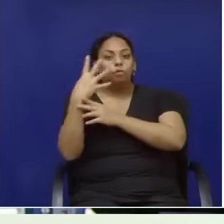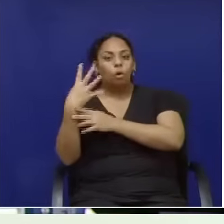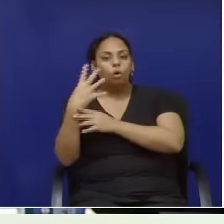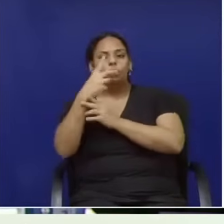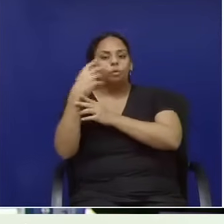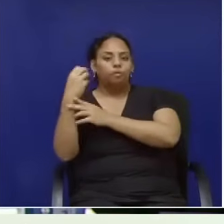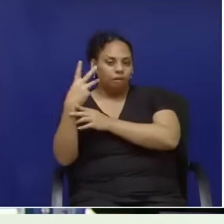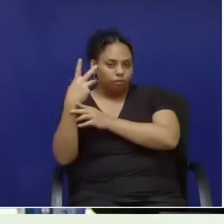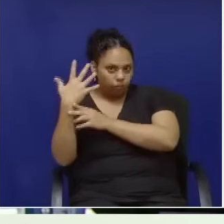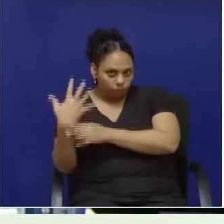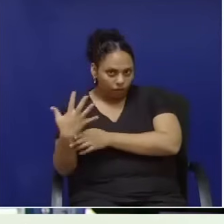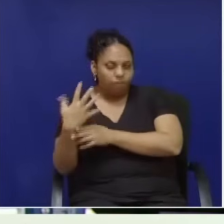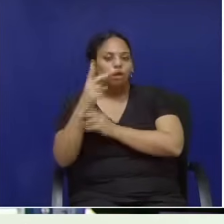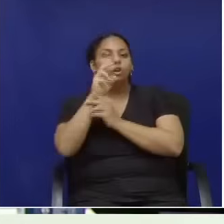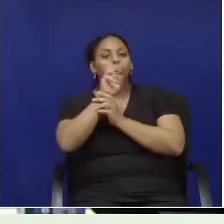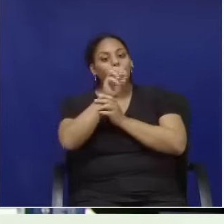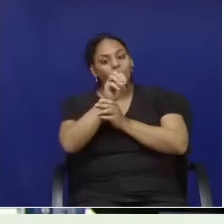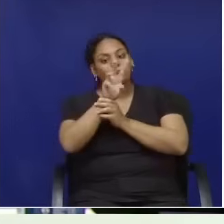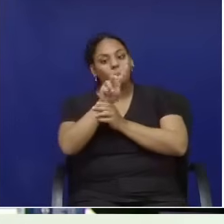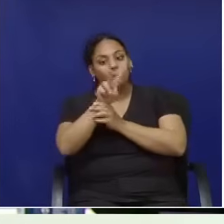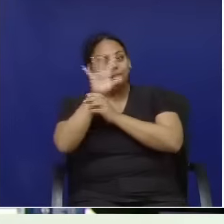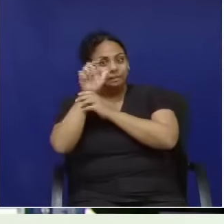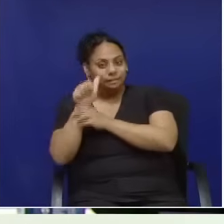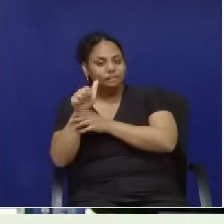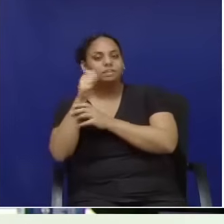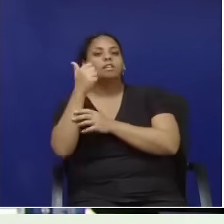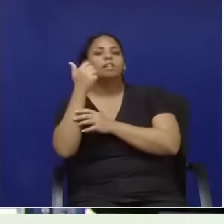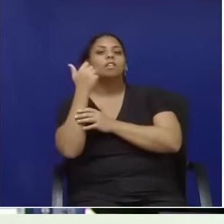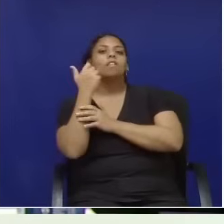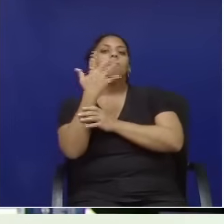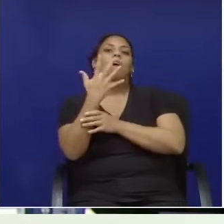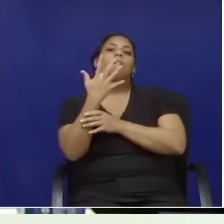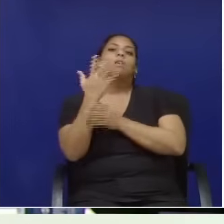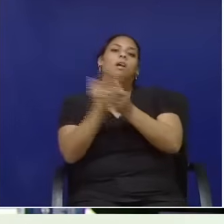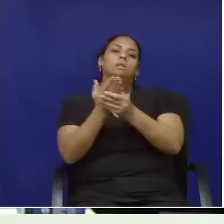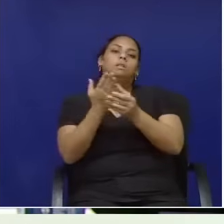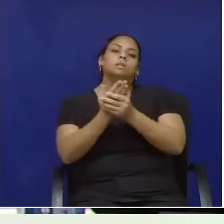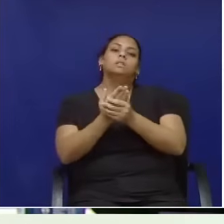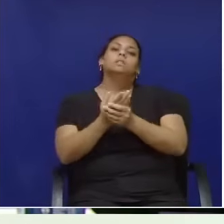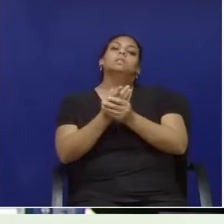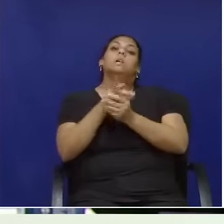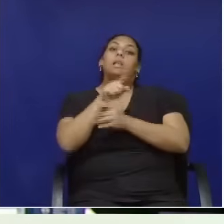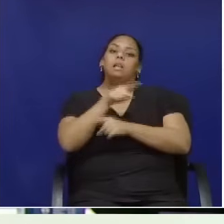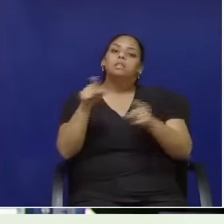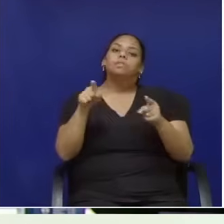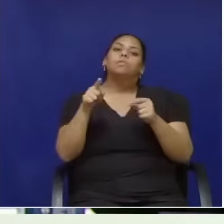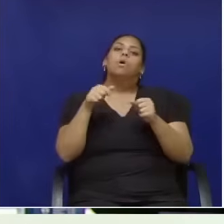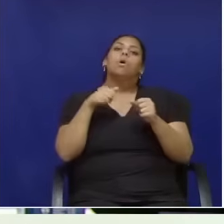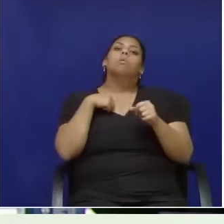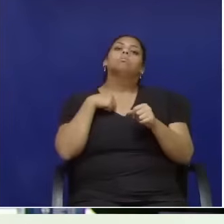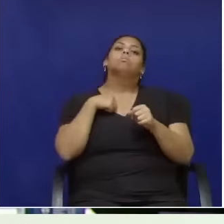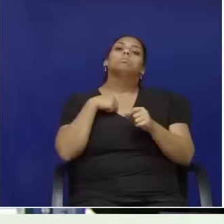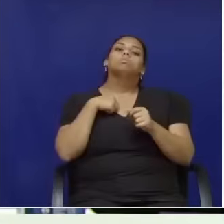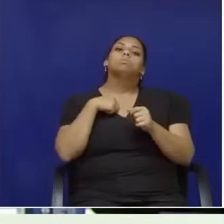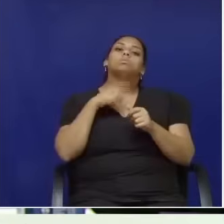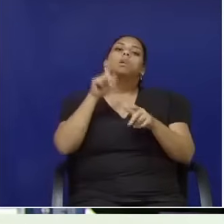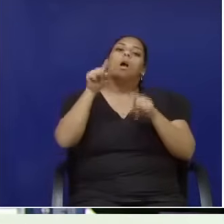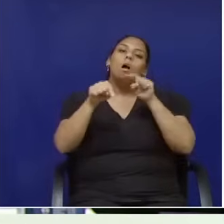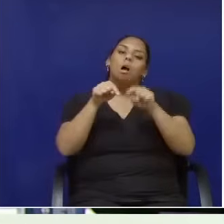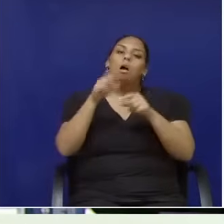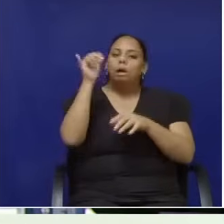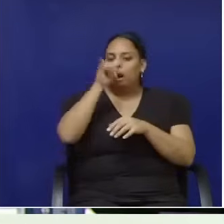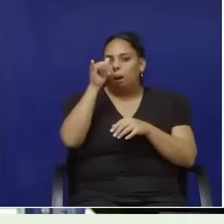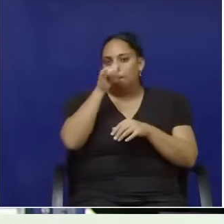cases in 25-26 financial year. These matters relate to various forms of alleged criminal conduct identified